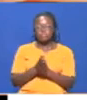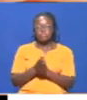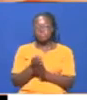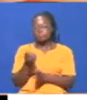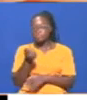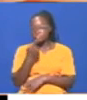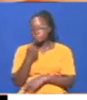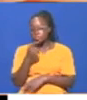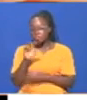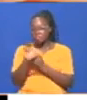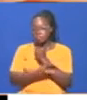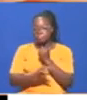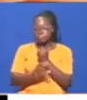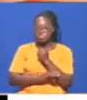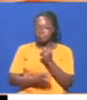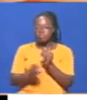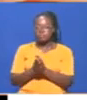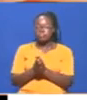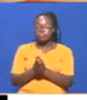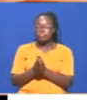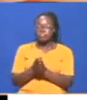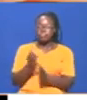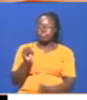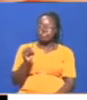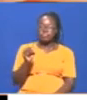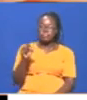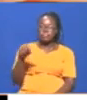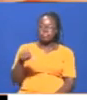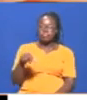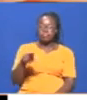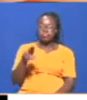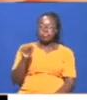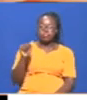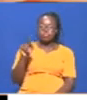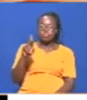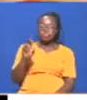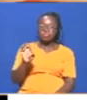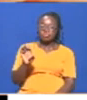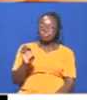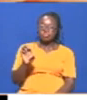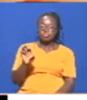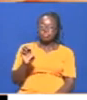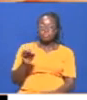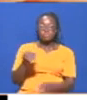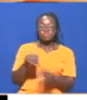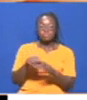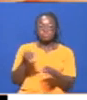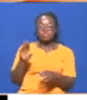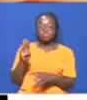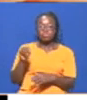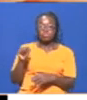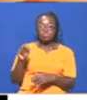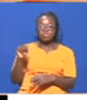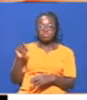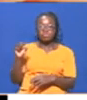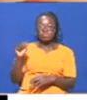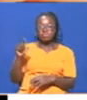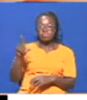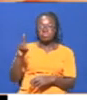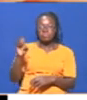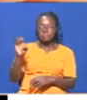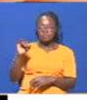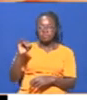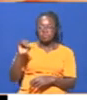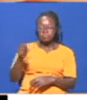country's square, which is a Bangladeshi pharmaceutical multinational, is setting up a pharmaceutical firm